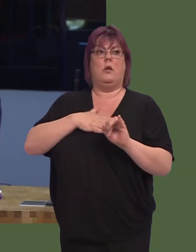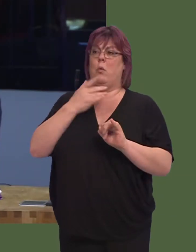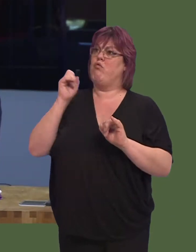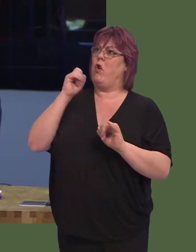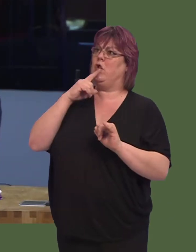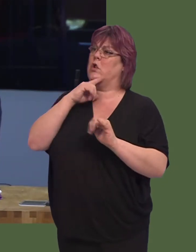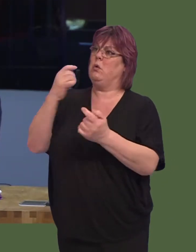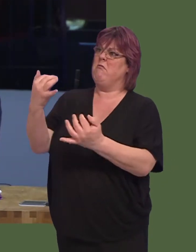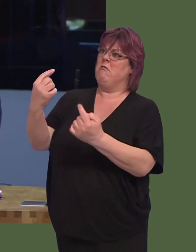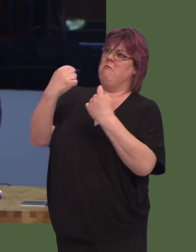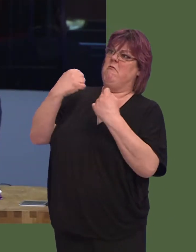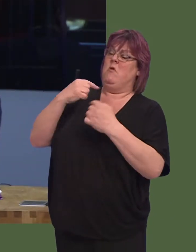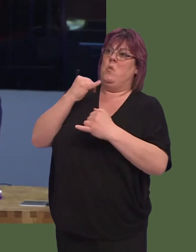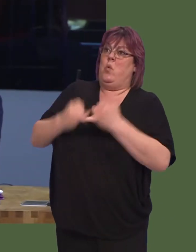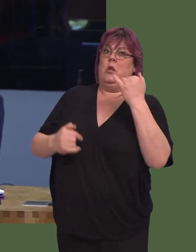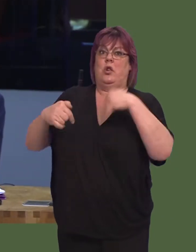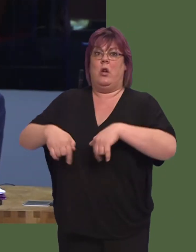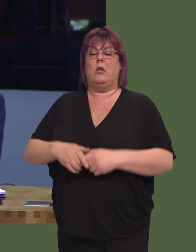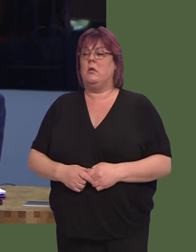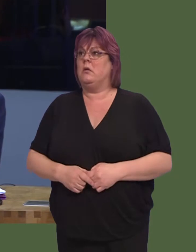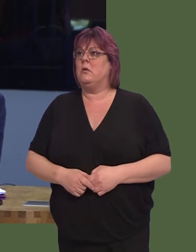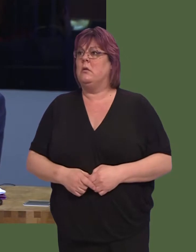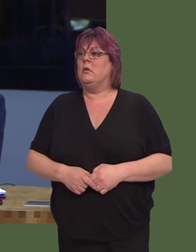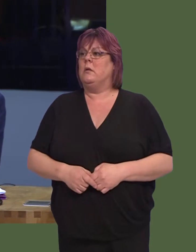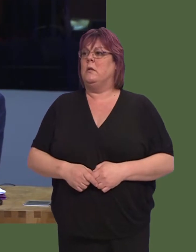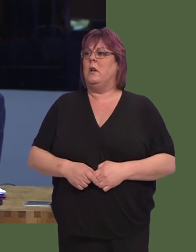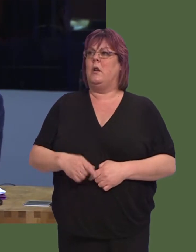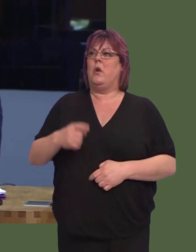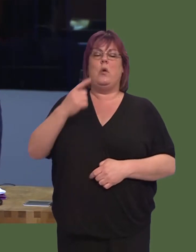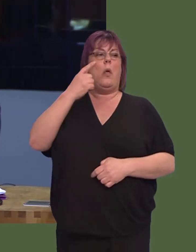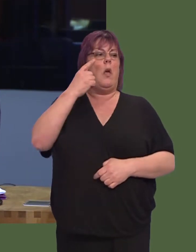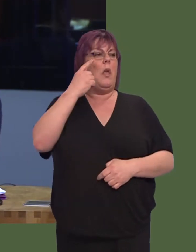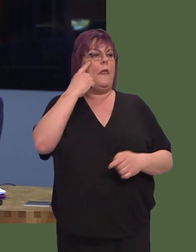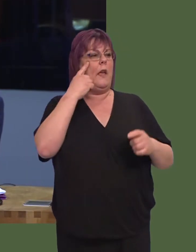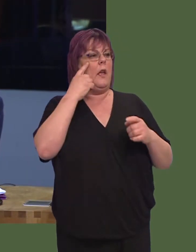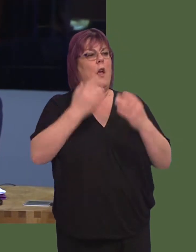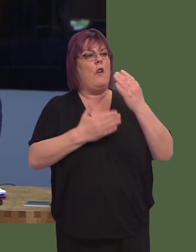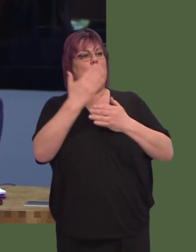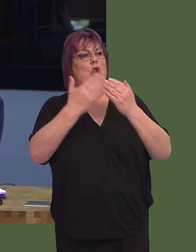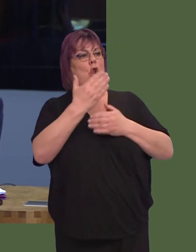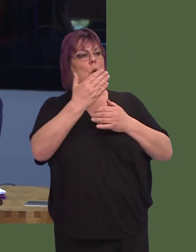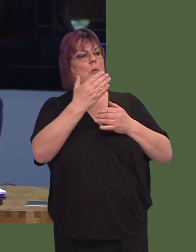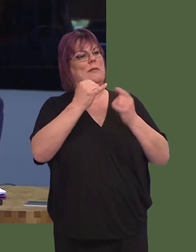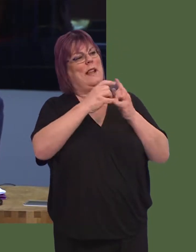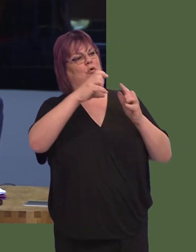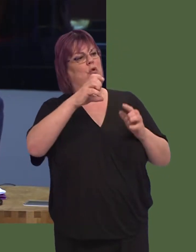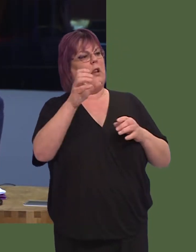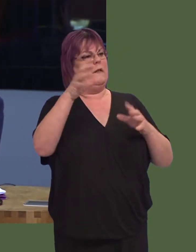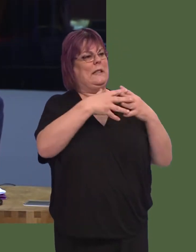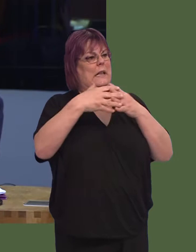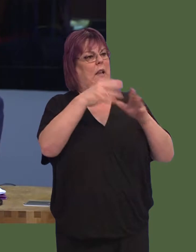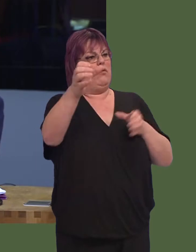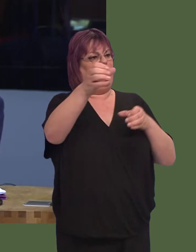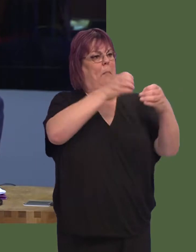becoming more aggressive. There's no reason to believe that the policy of the American administration will change with a new Secretary of State. Does it